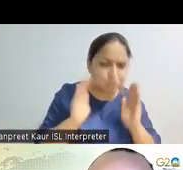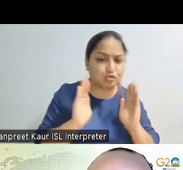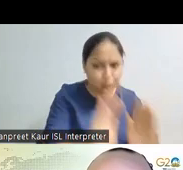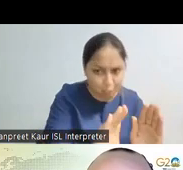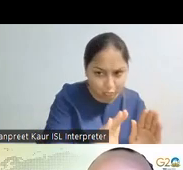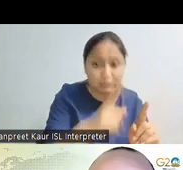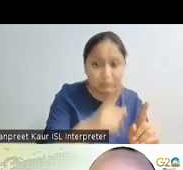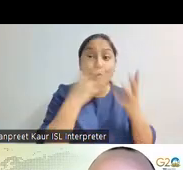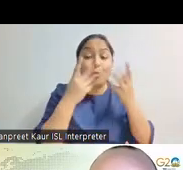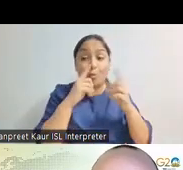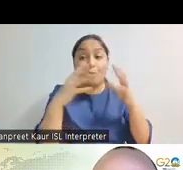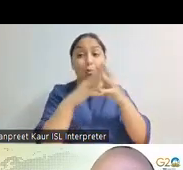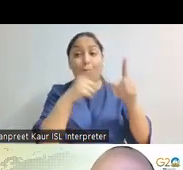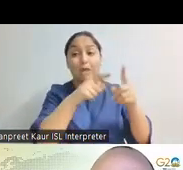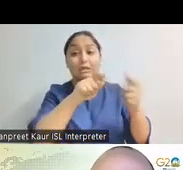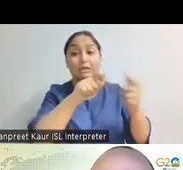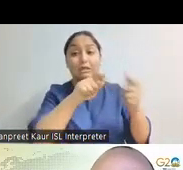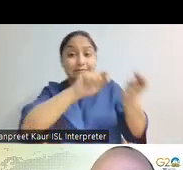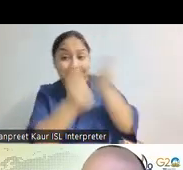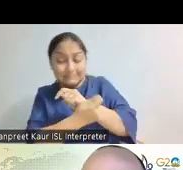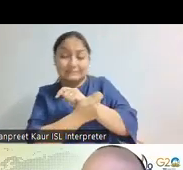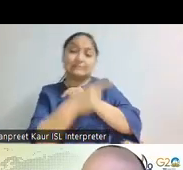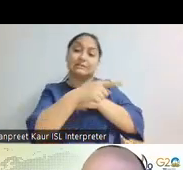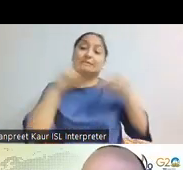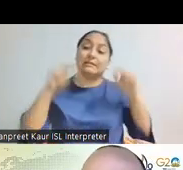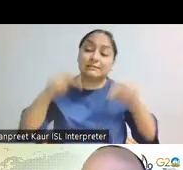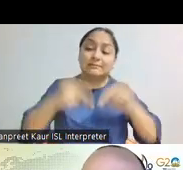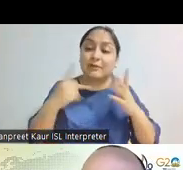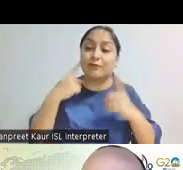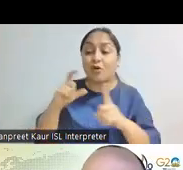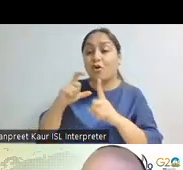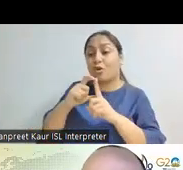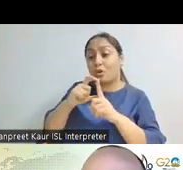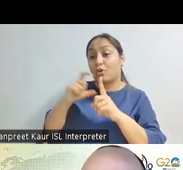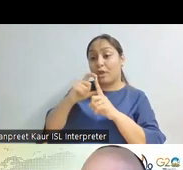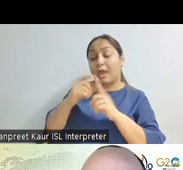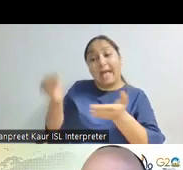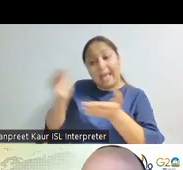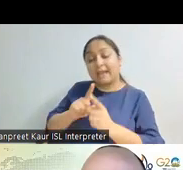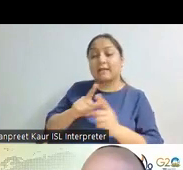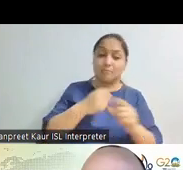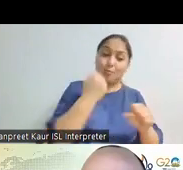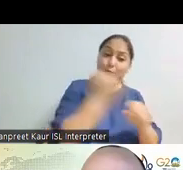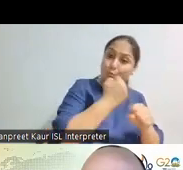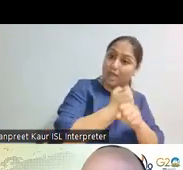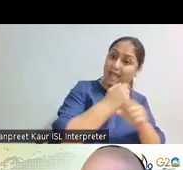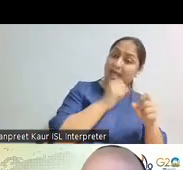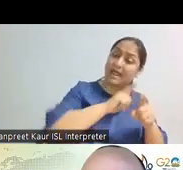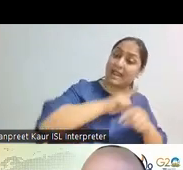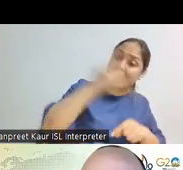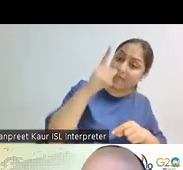women to transition more seamlessly from a domestic life to, again, a career life. Secondly,